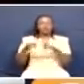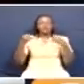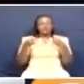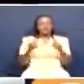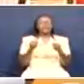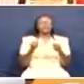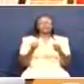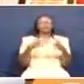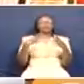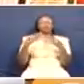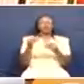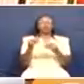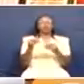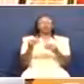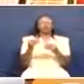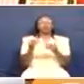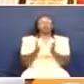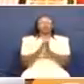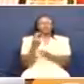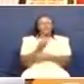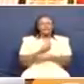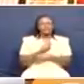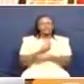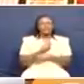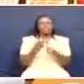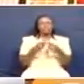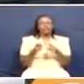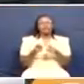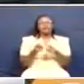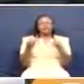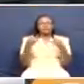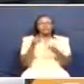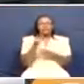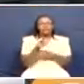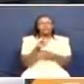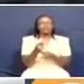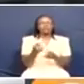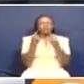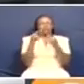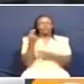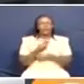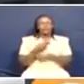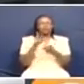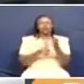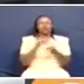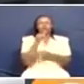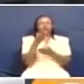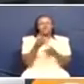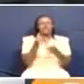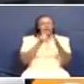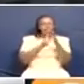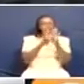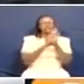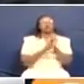us, but is having a go at us is on a premise which does not exist under the rules. I would